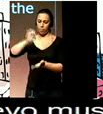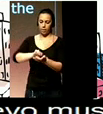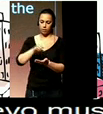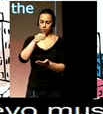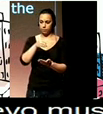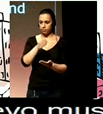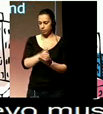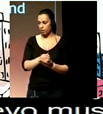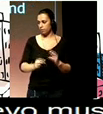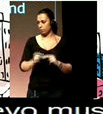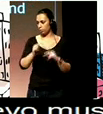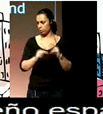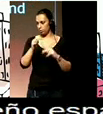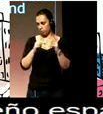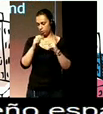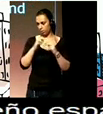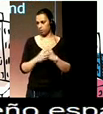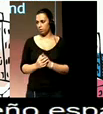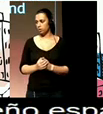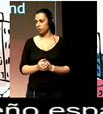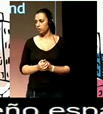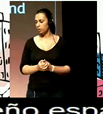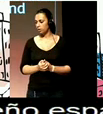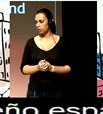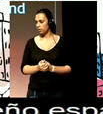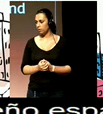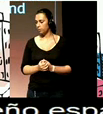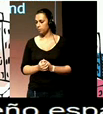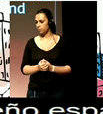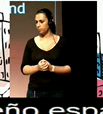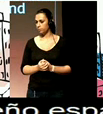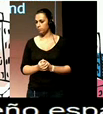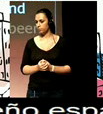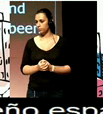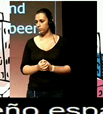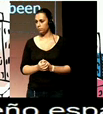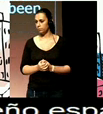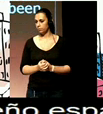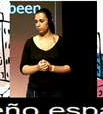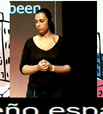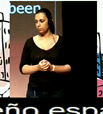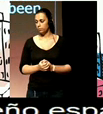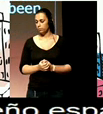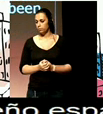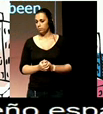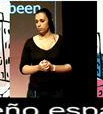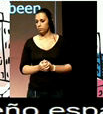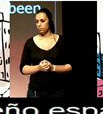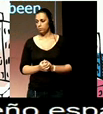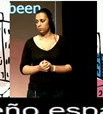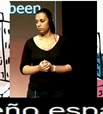When the site was being prepared for the foundations, layers of previous civilizations were found beneath the streets and